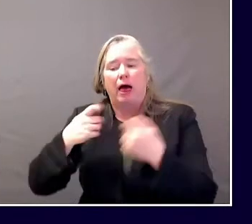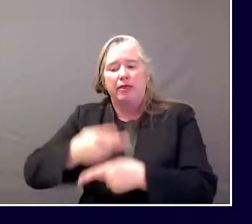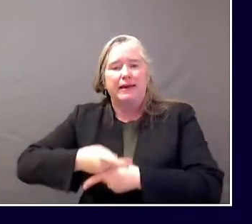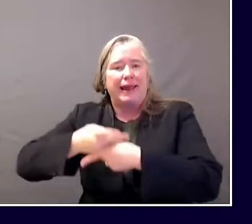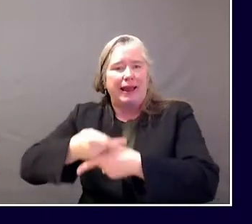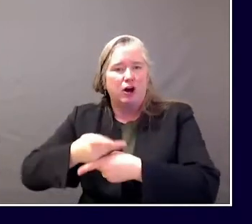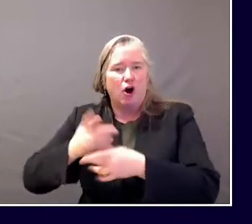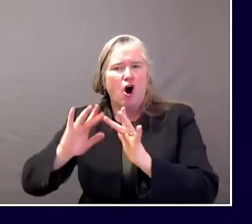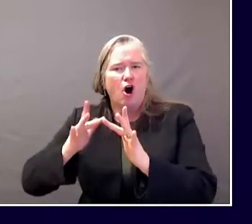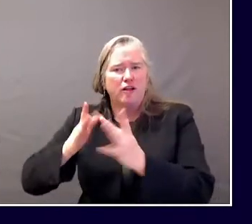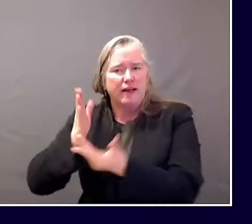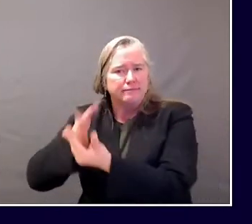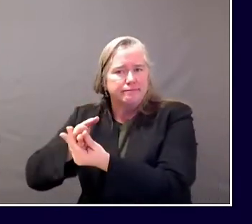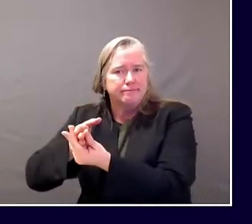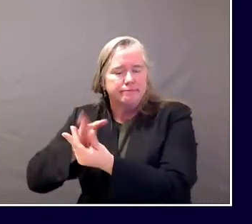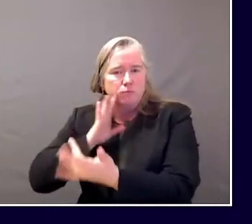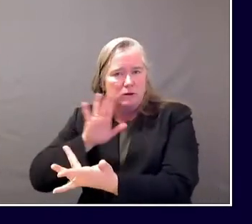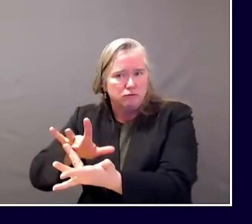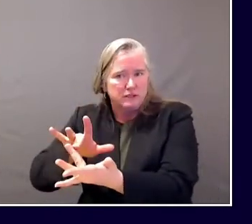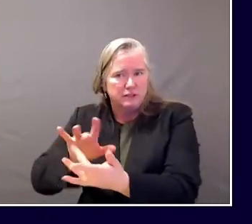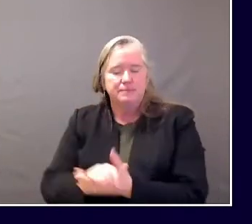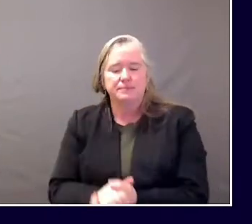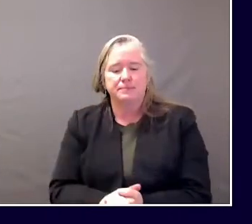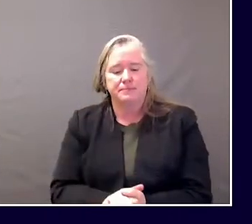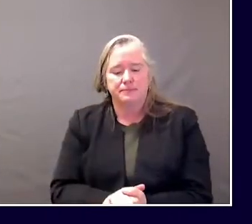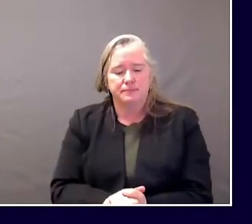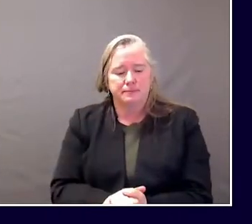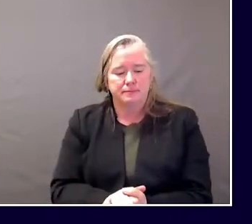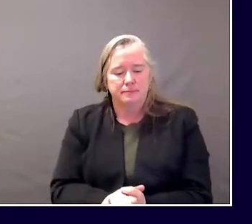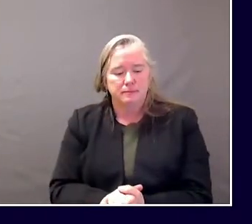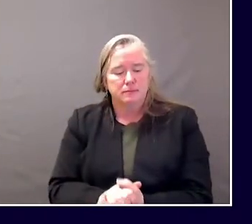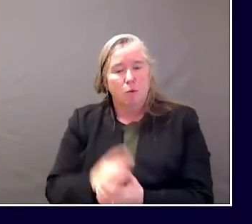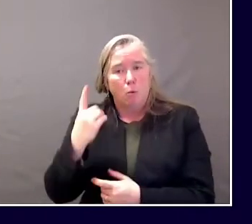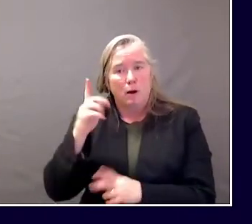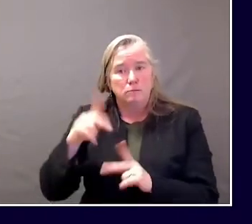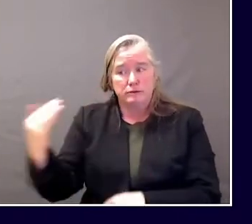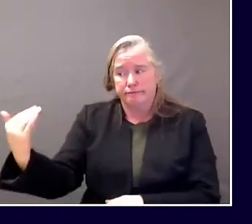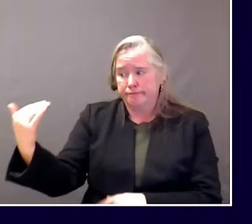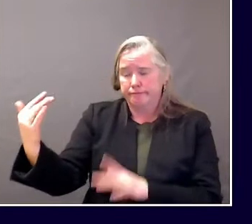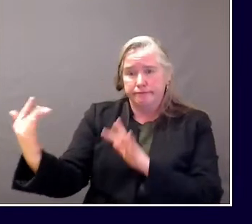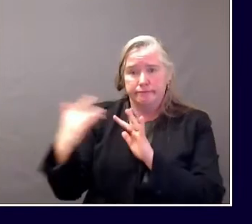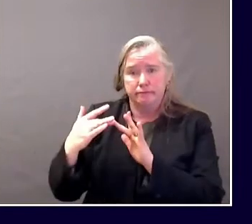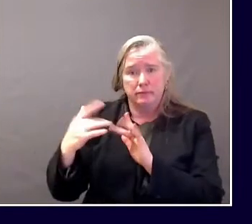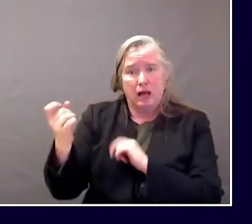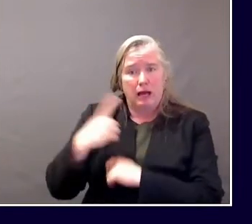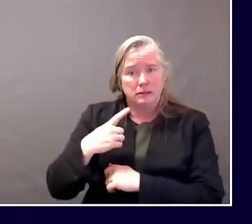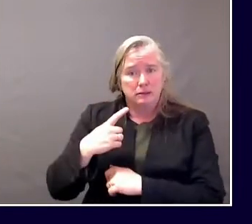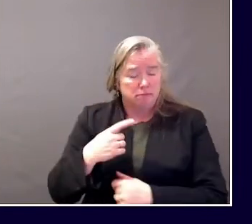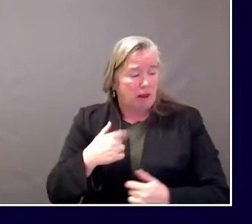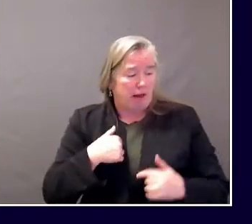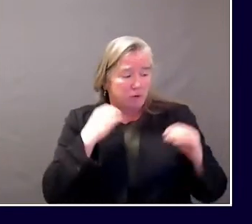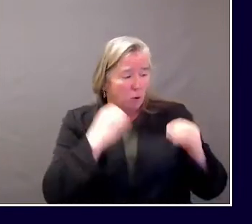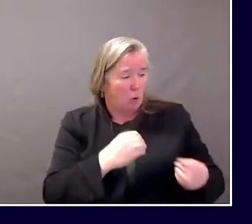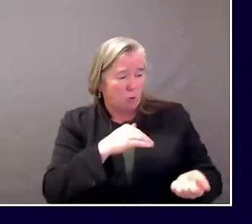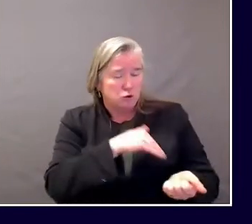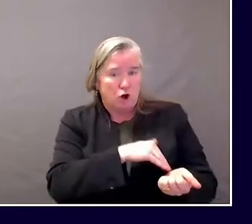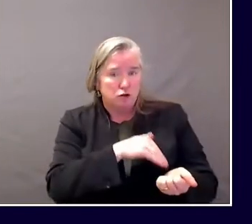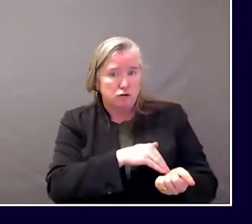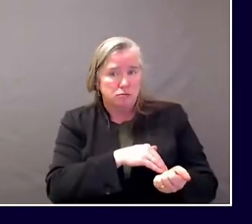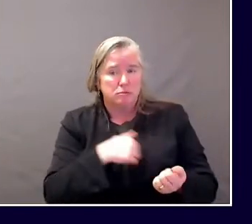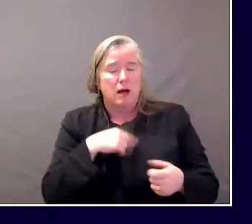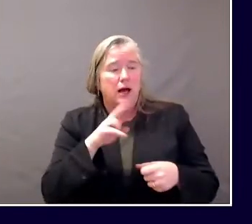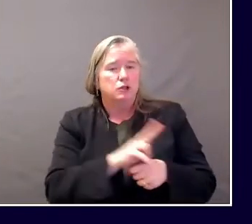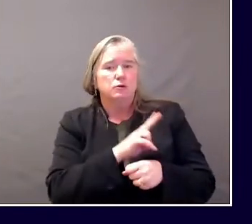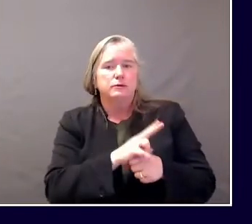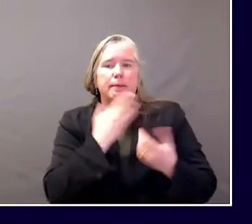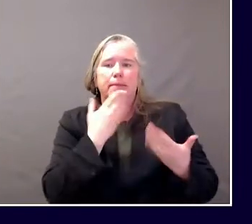I got a question from a viewer who said, what if you don't have a doctor? Let's say maybe you get your healthcare at a clinic or